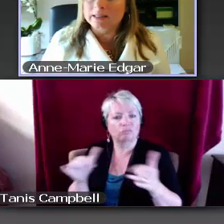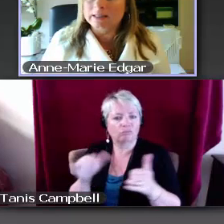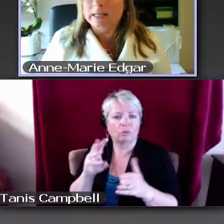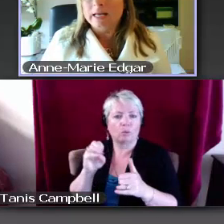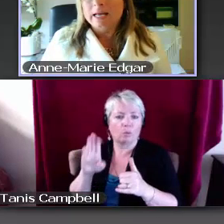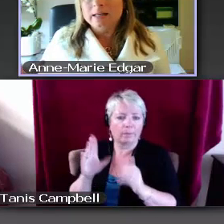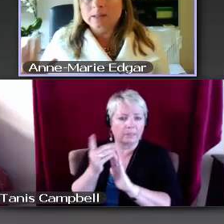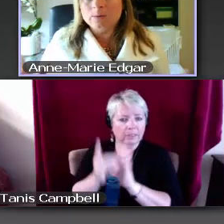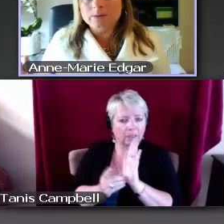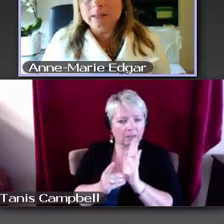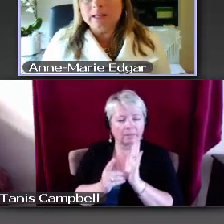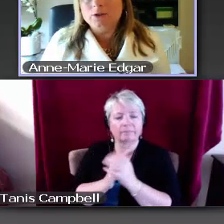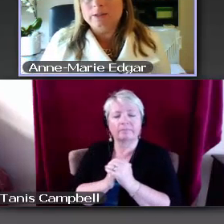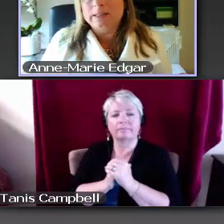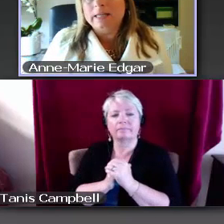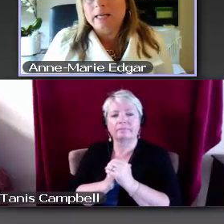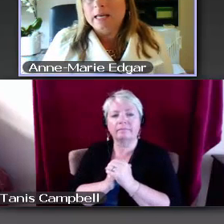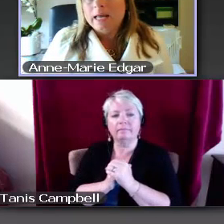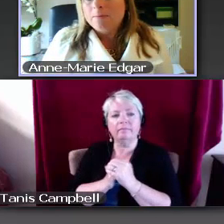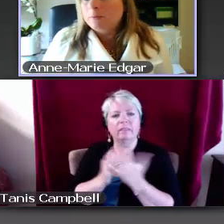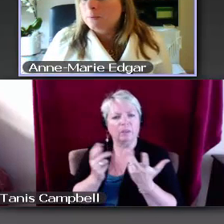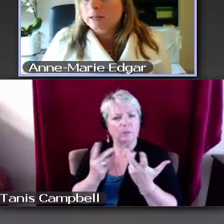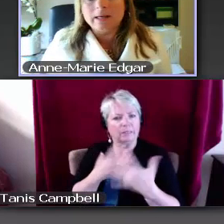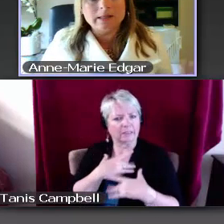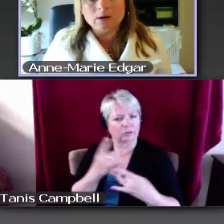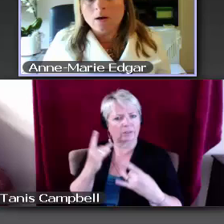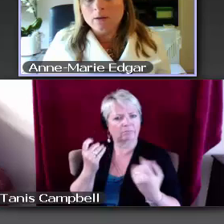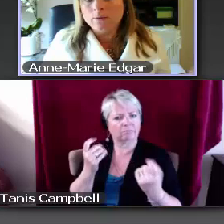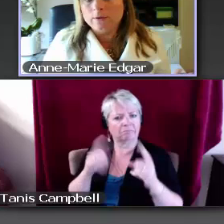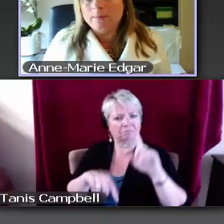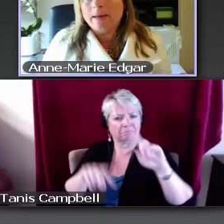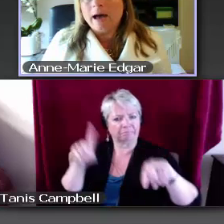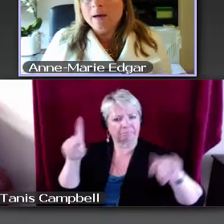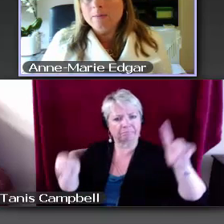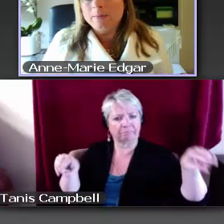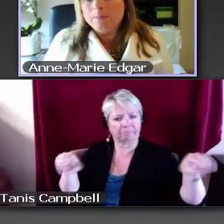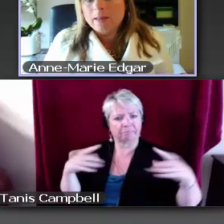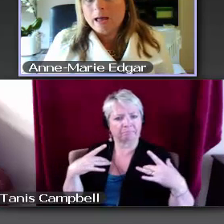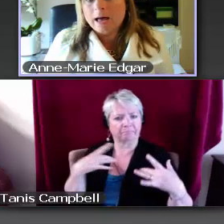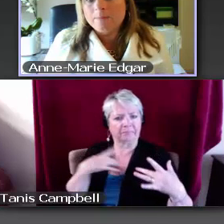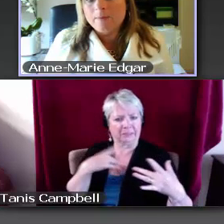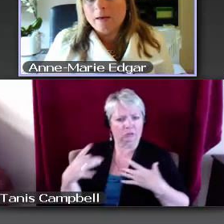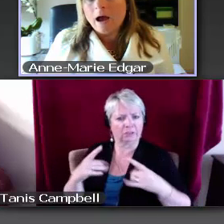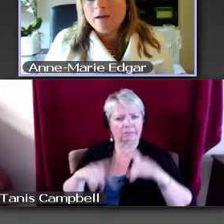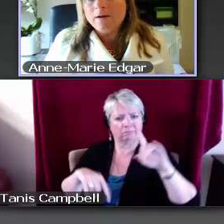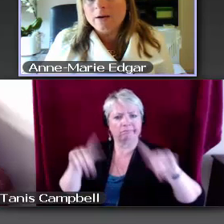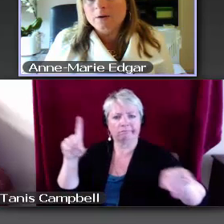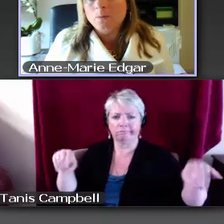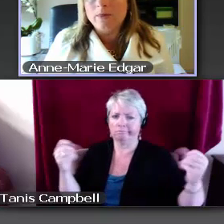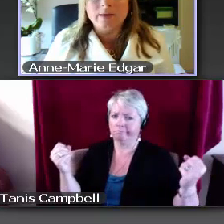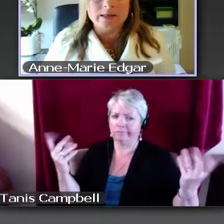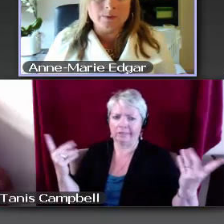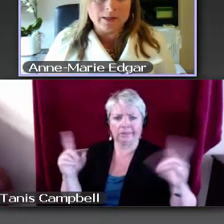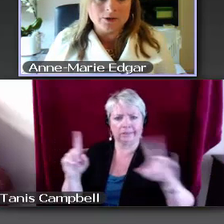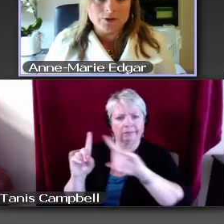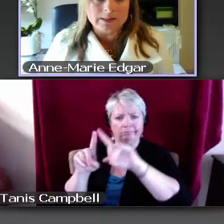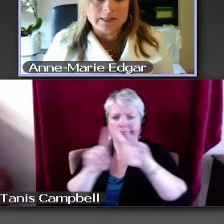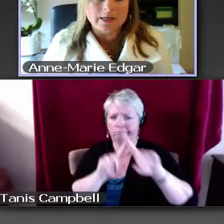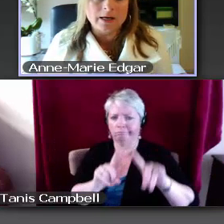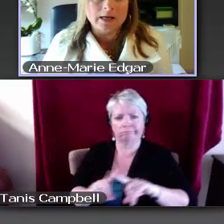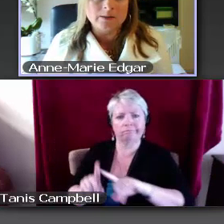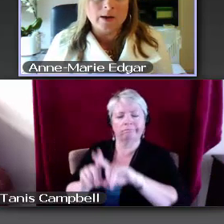into things. So it's really interesting, but really it's all over the map. I find one thing that's